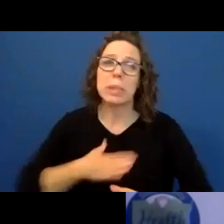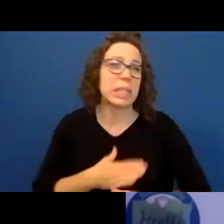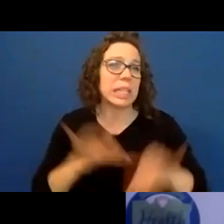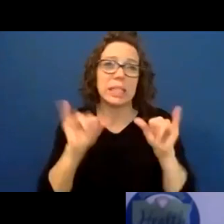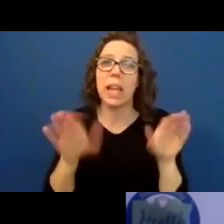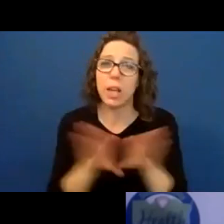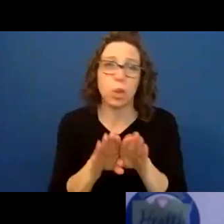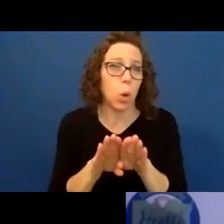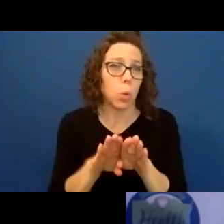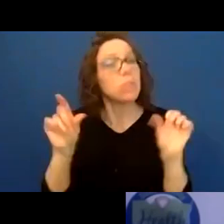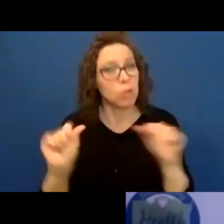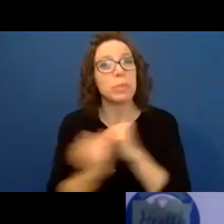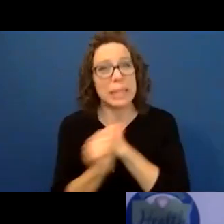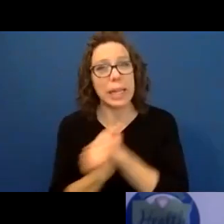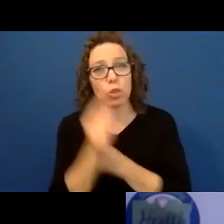in danger.